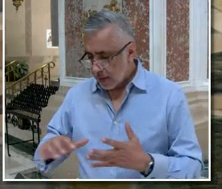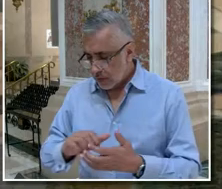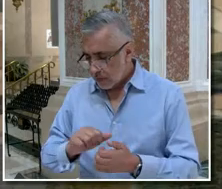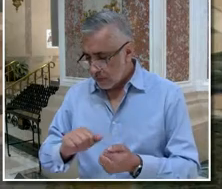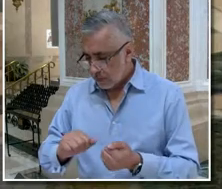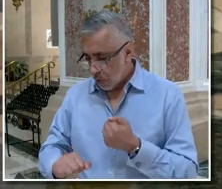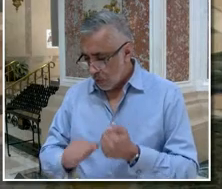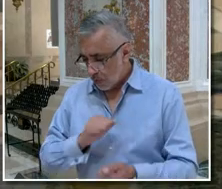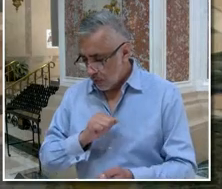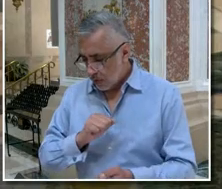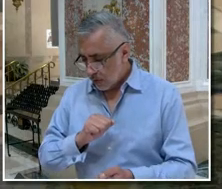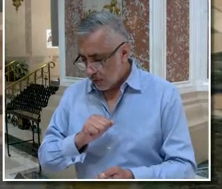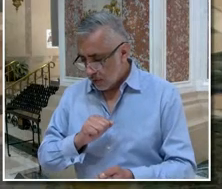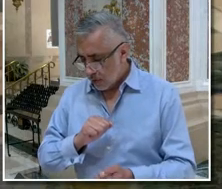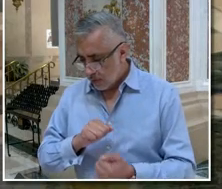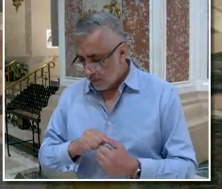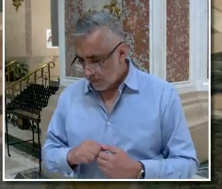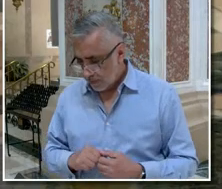broken.